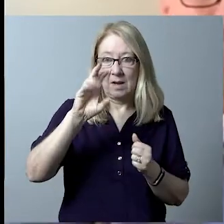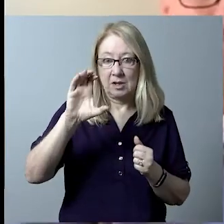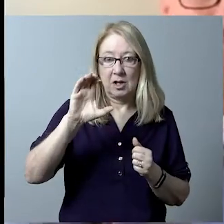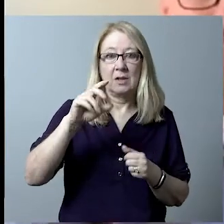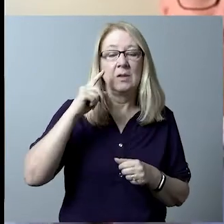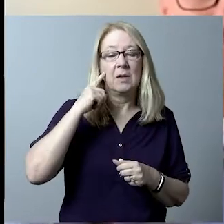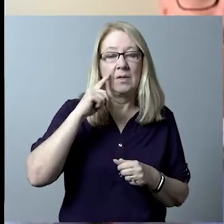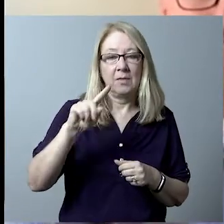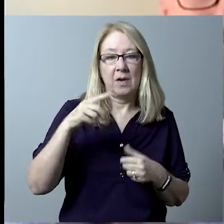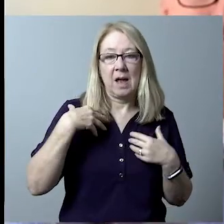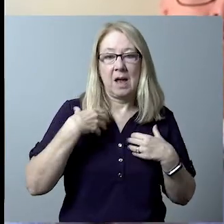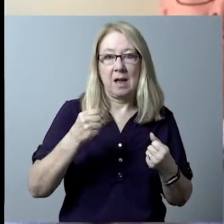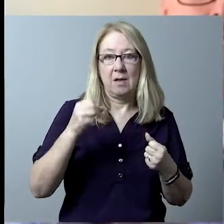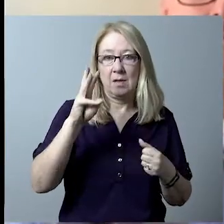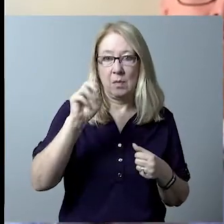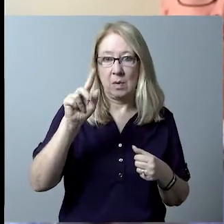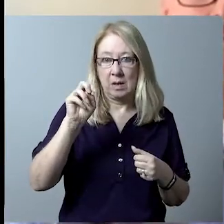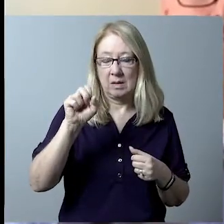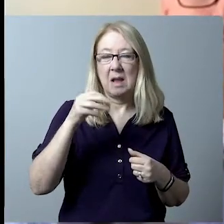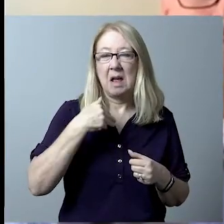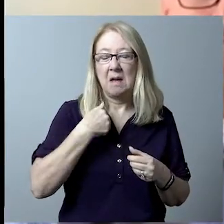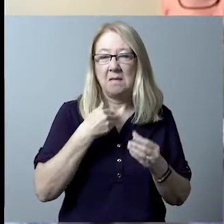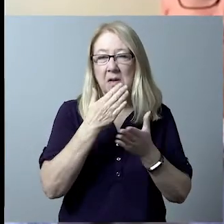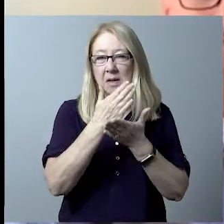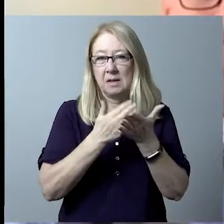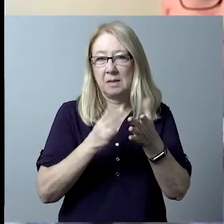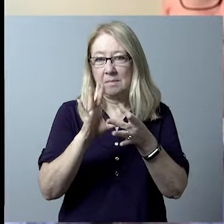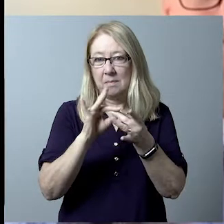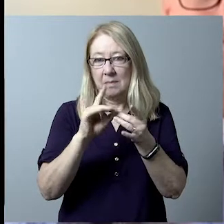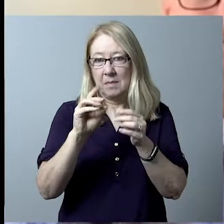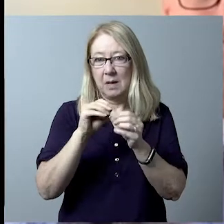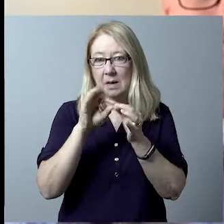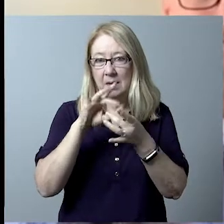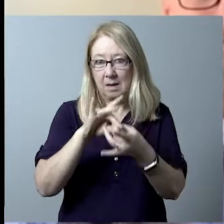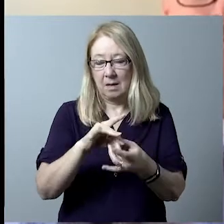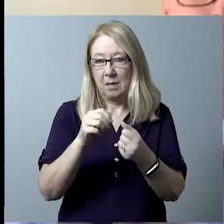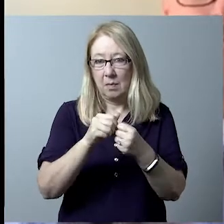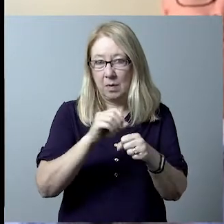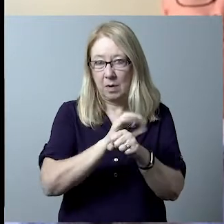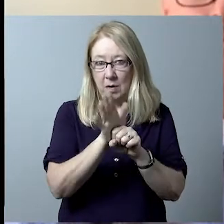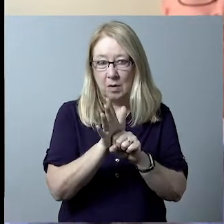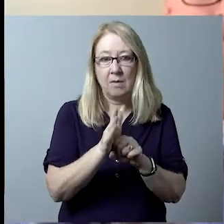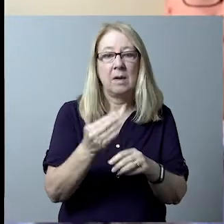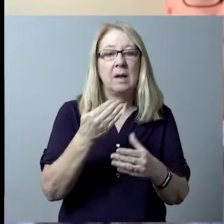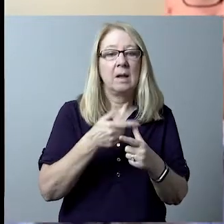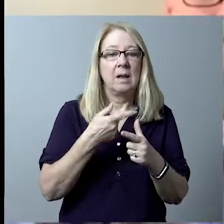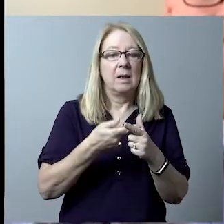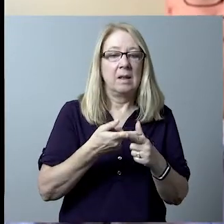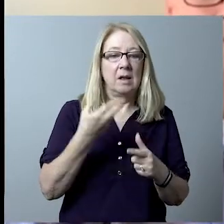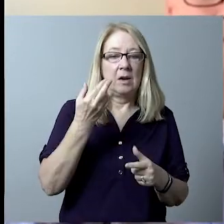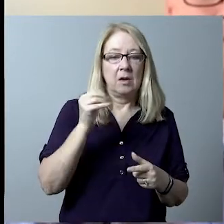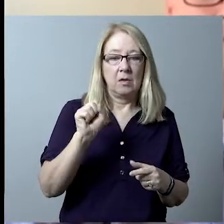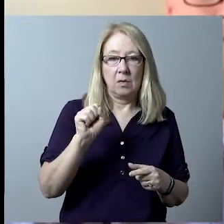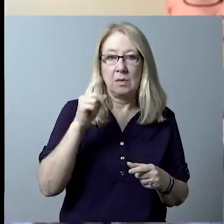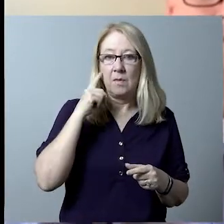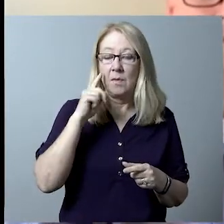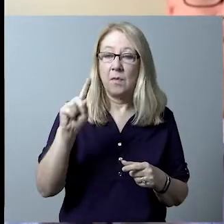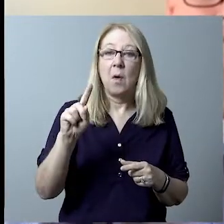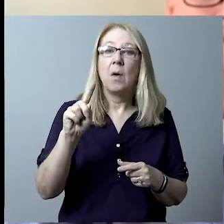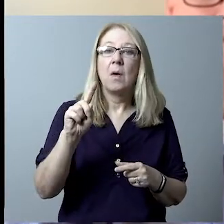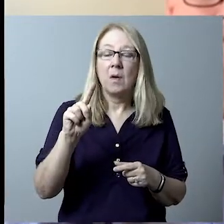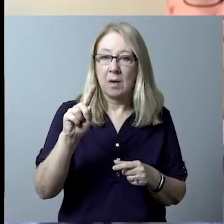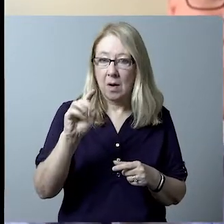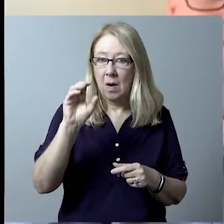Wellness. Stephanie will share a few thoughts with us about COVID and the issues there. Then Greg Williams, our Director of Networks and Infrastructure in OIT,